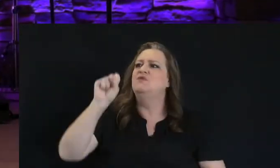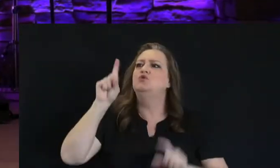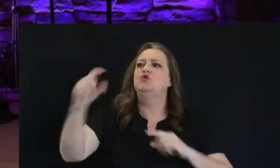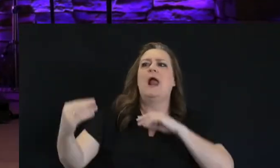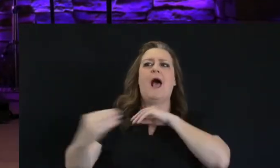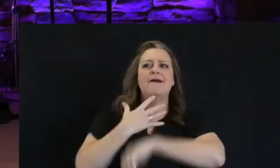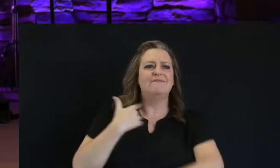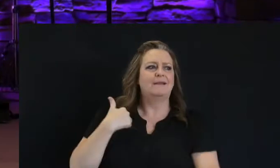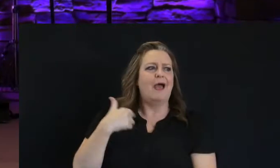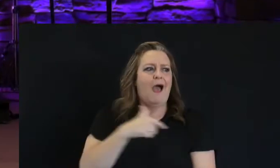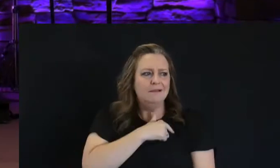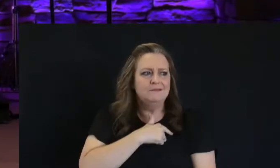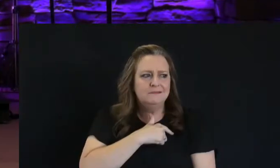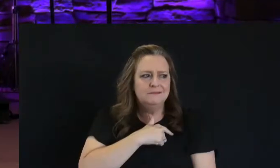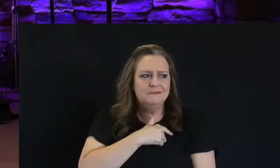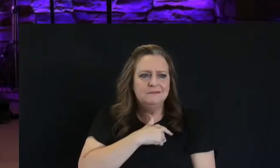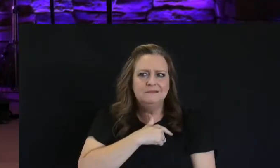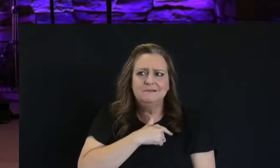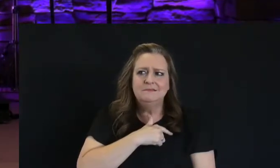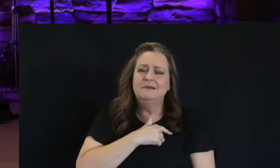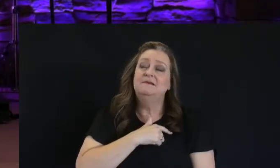us.